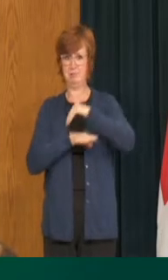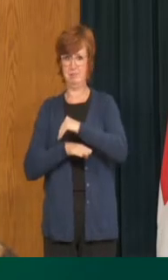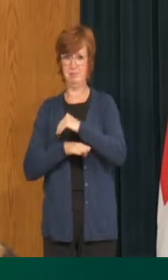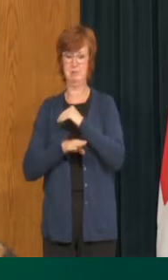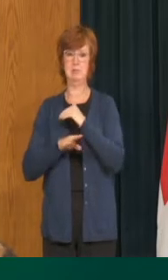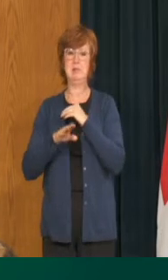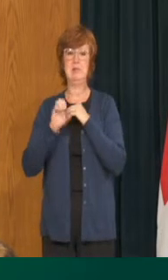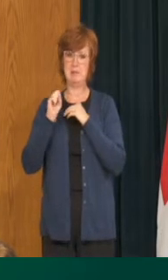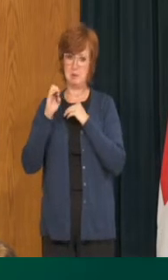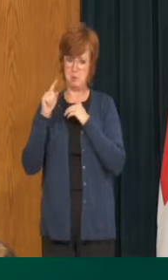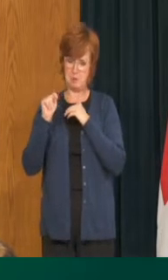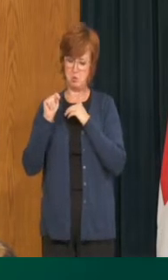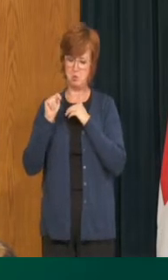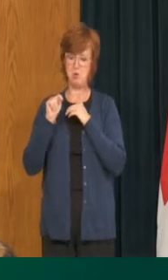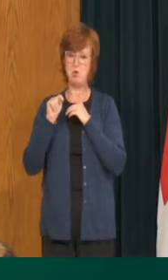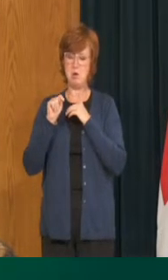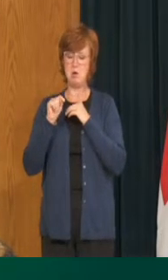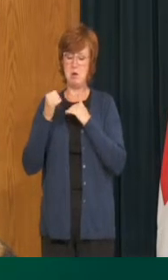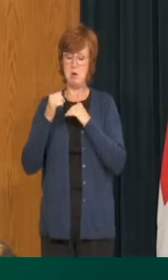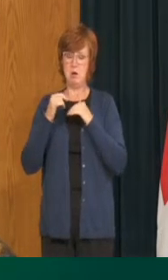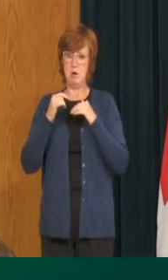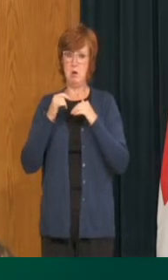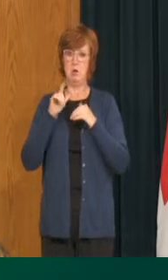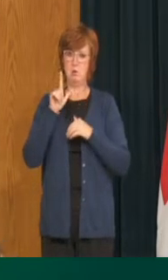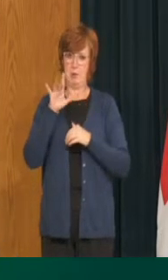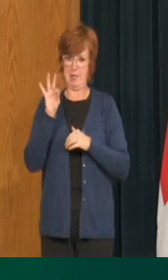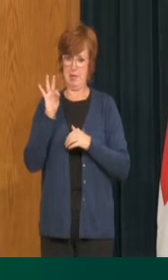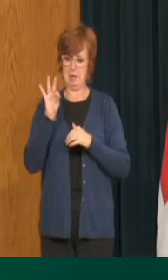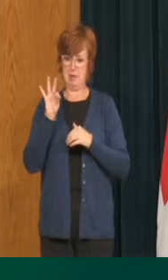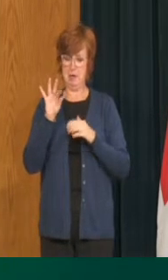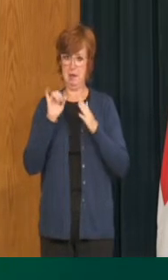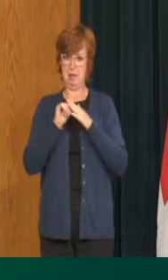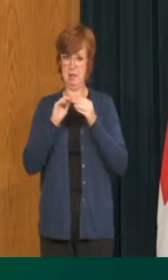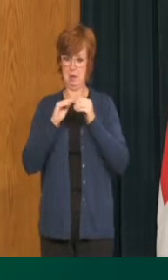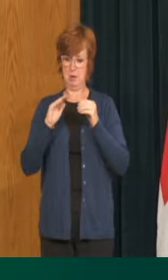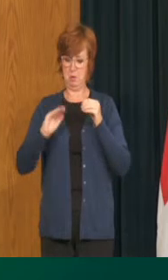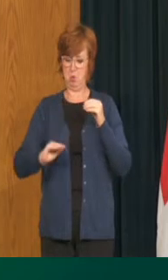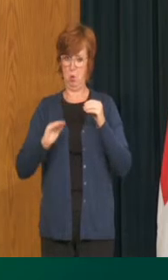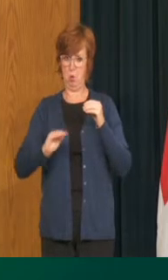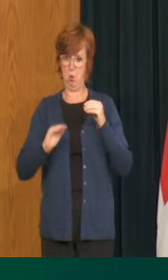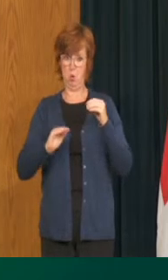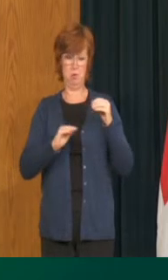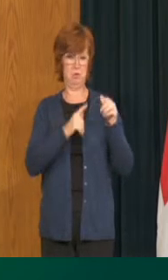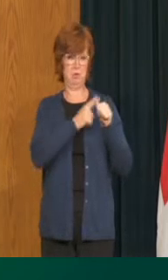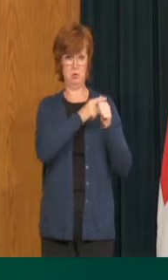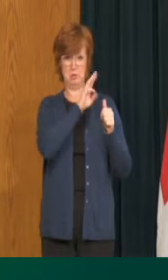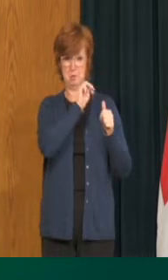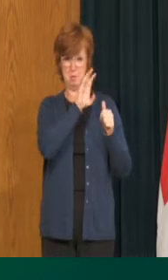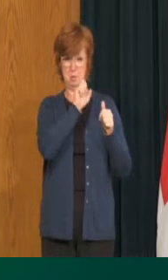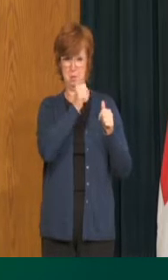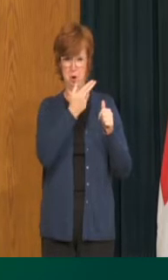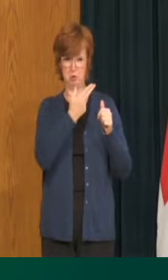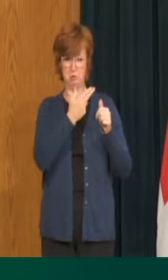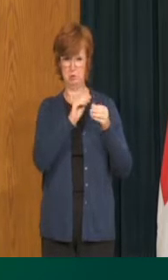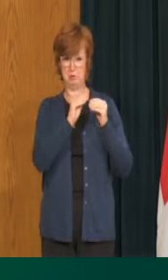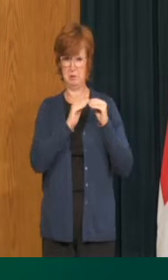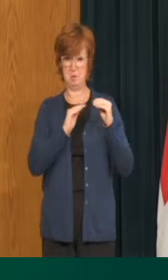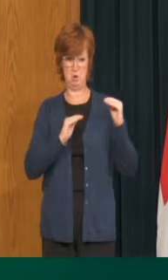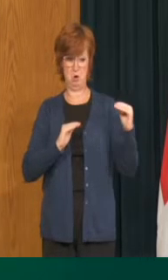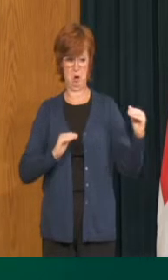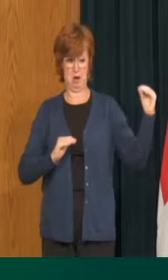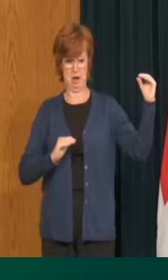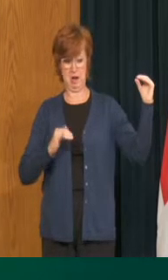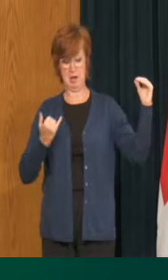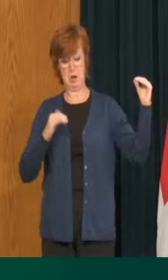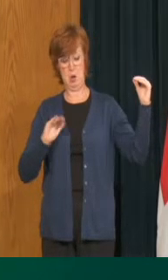active cases. It's one of the lowest numbers of active cases that we have seen since the pandemic first hit this province back in March. So